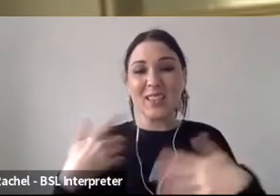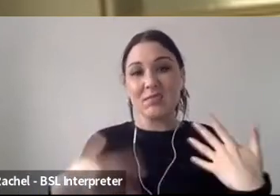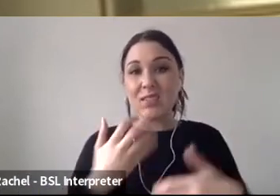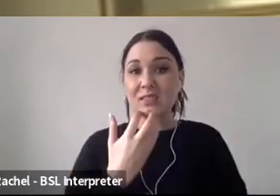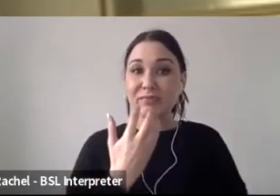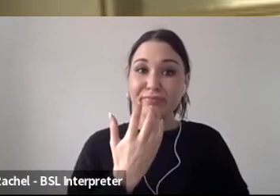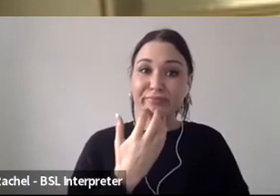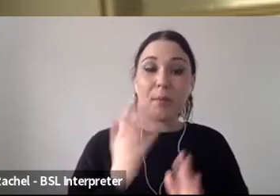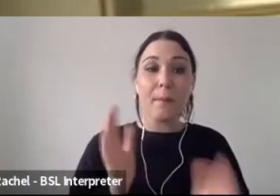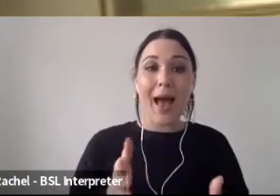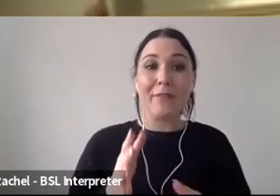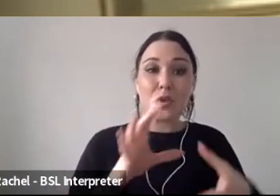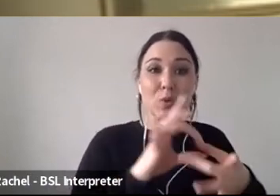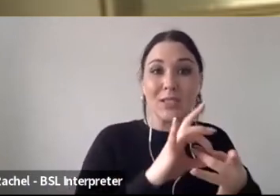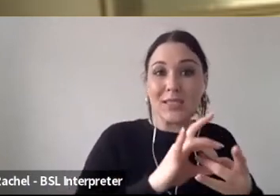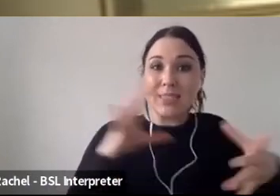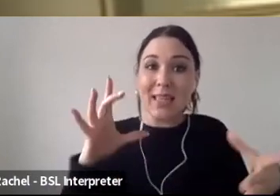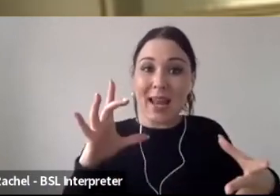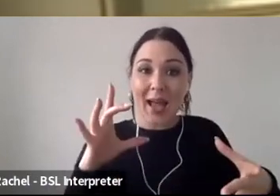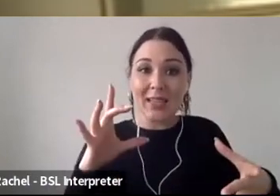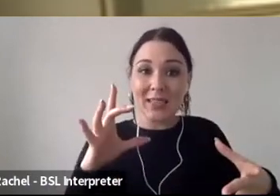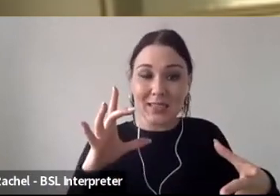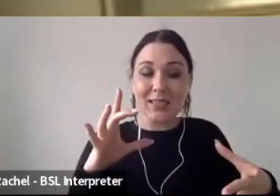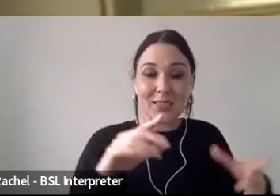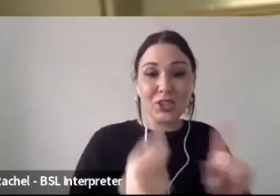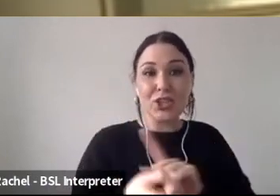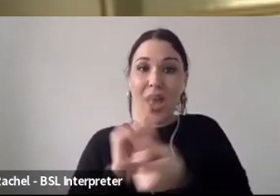to connect if you want to switch to another device.